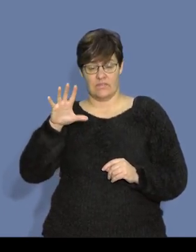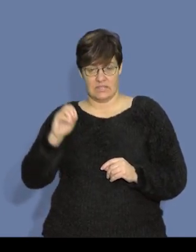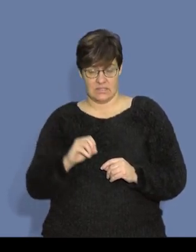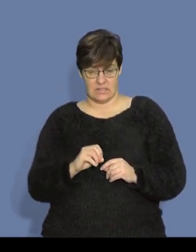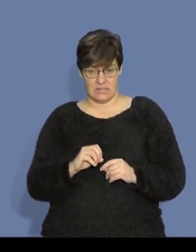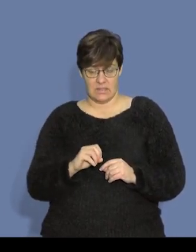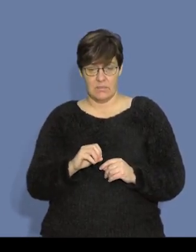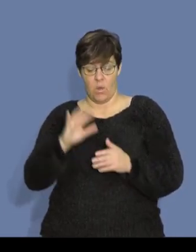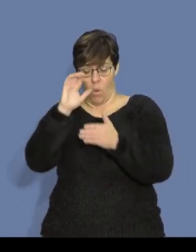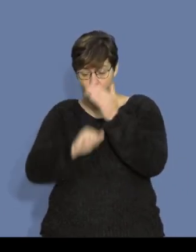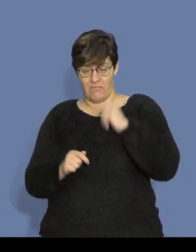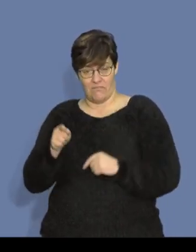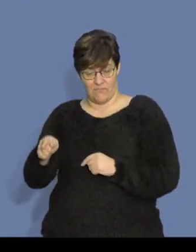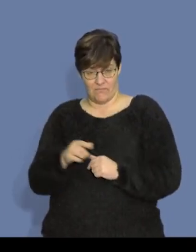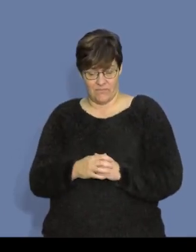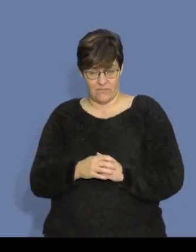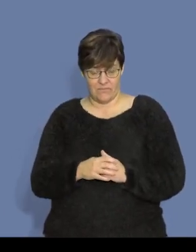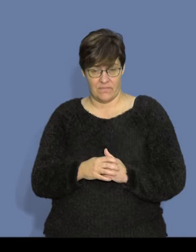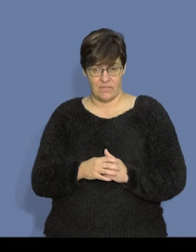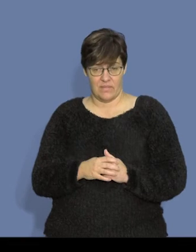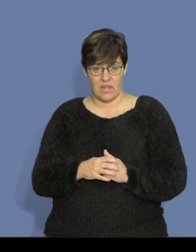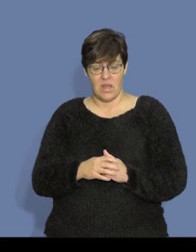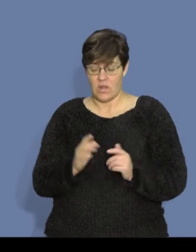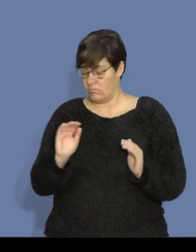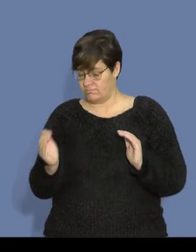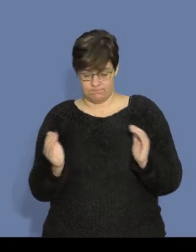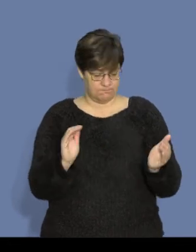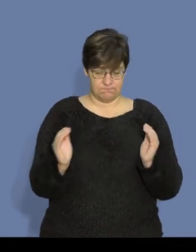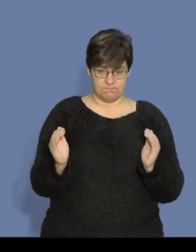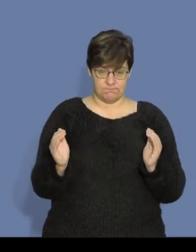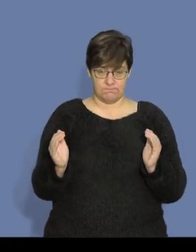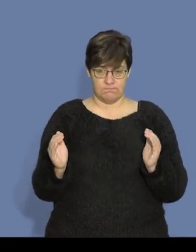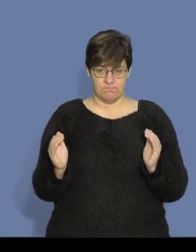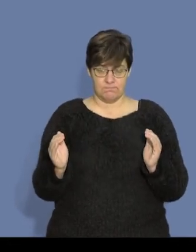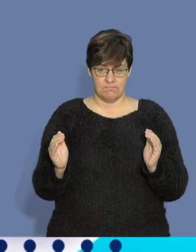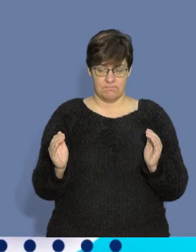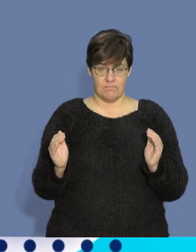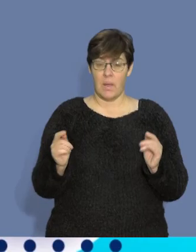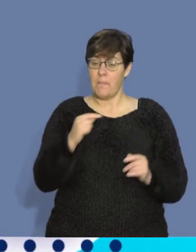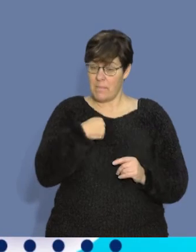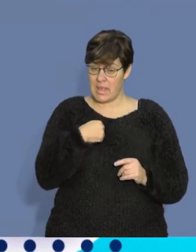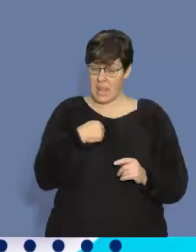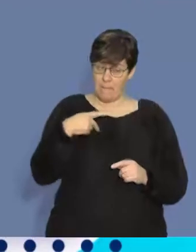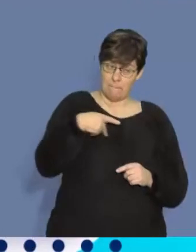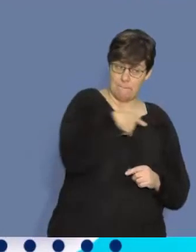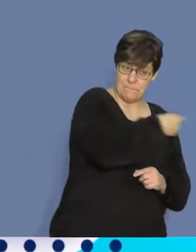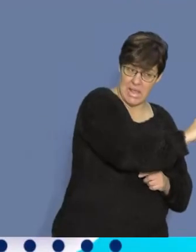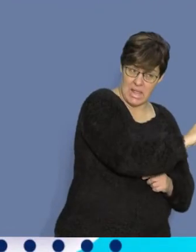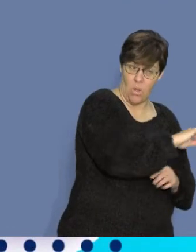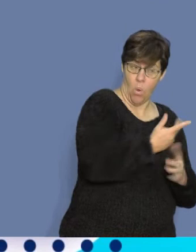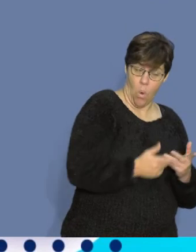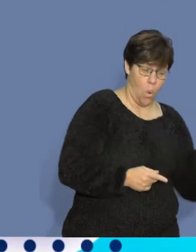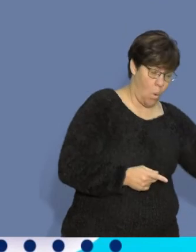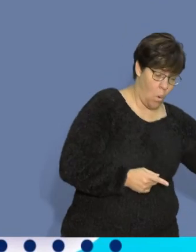28,132 Rand and 50 cents. Okay, now you contrast the one against the other in order to determine what's